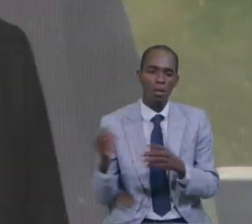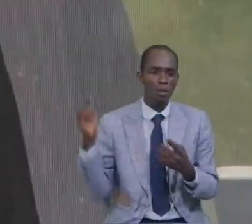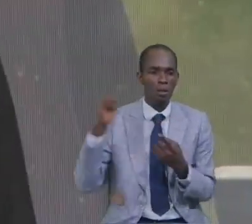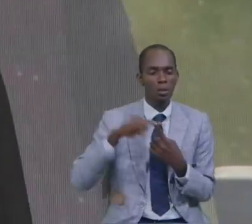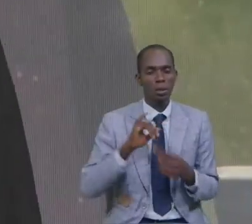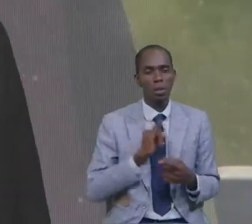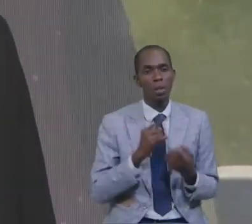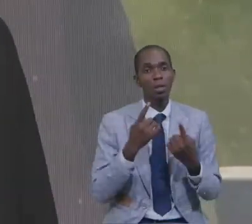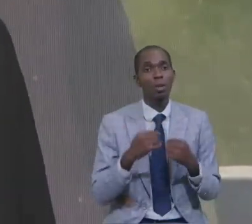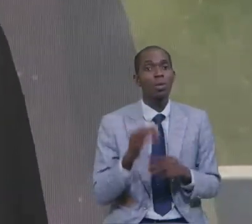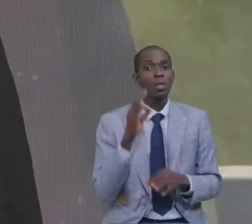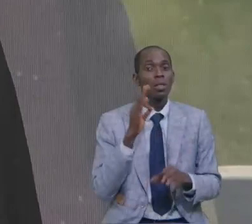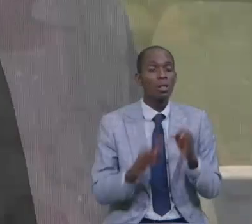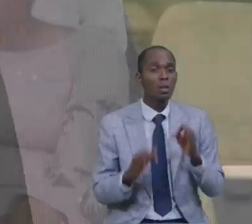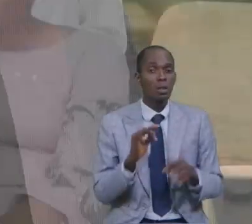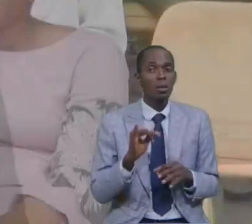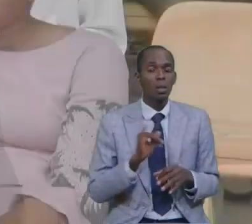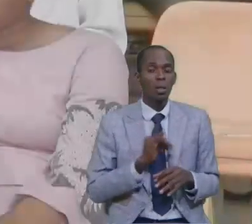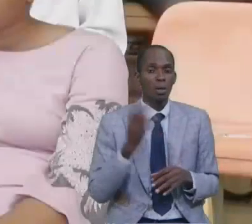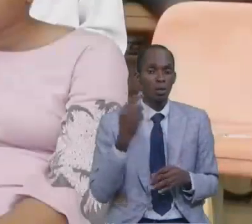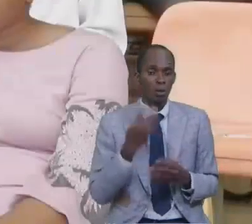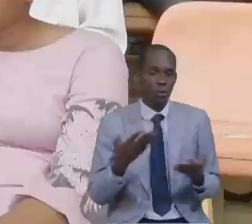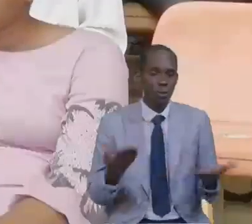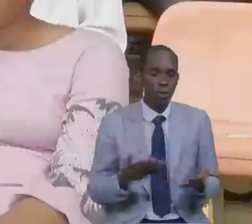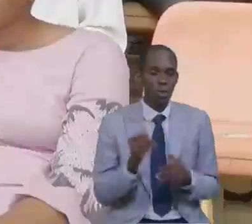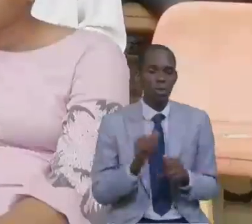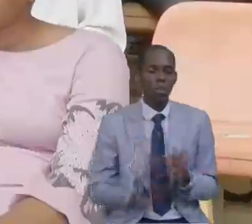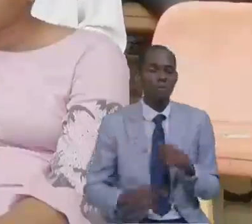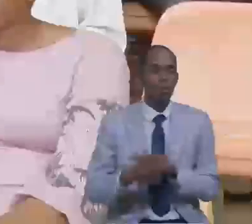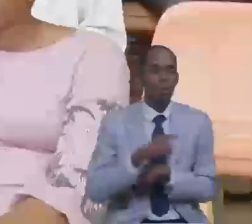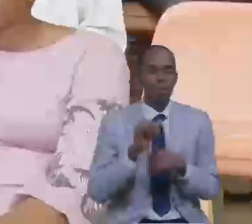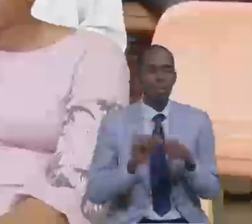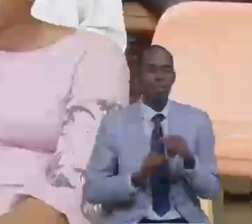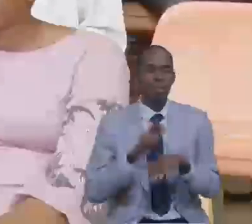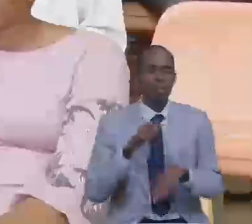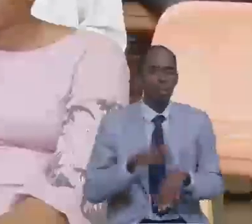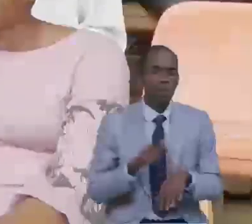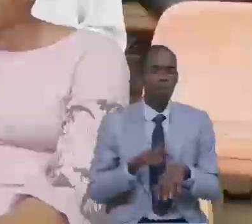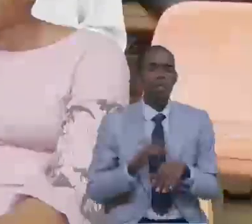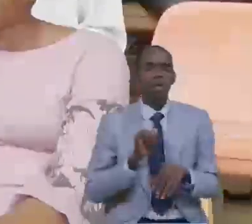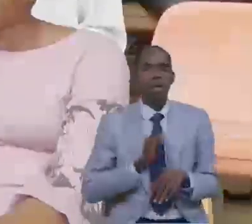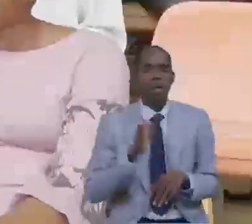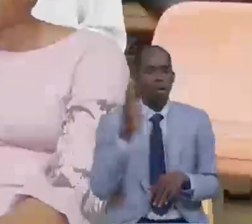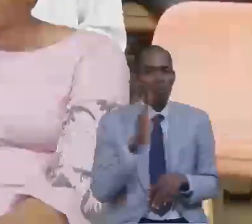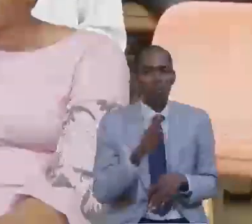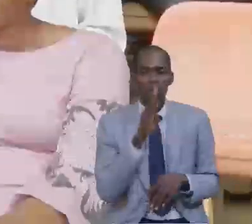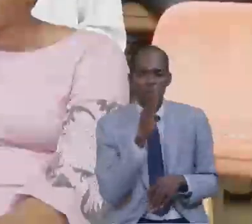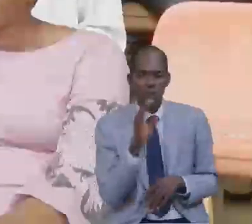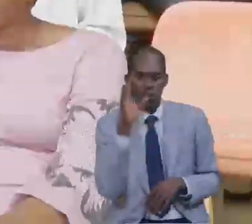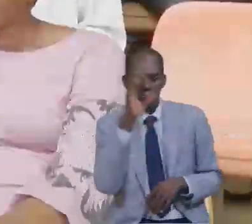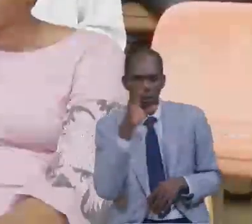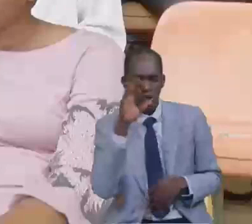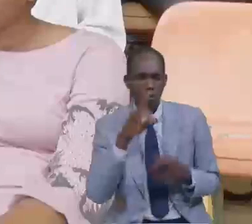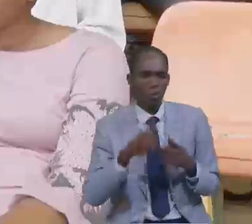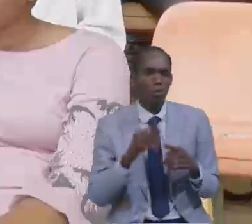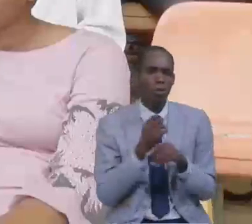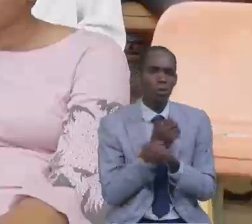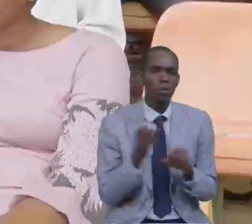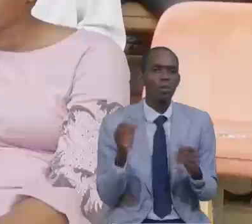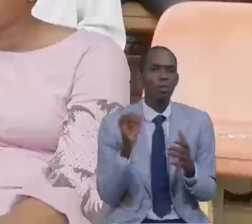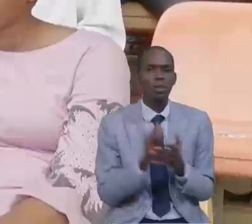to save that which was lost. And you are there standing in for me, representing